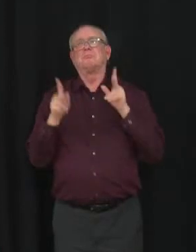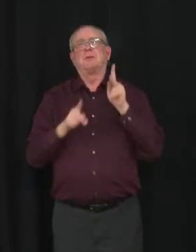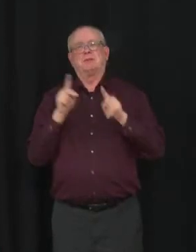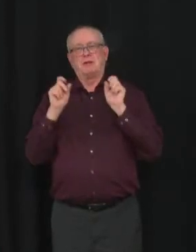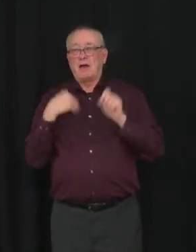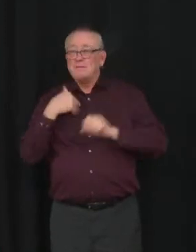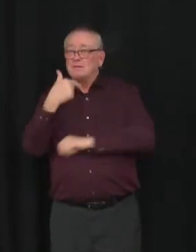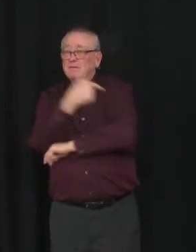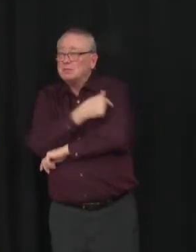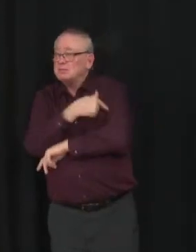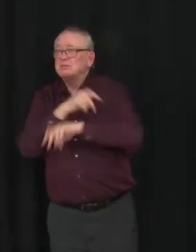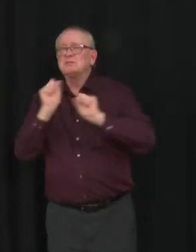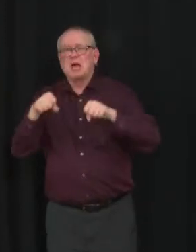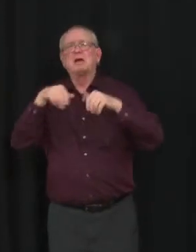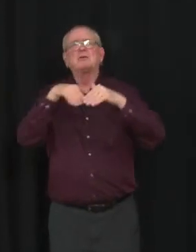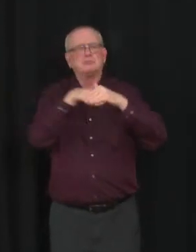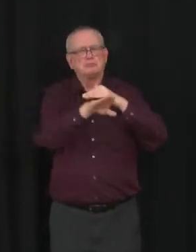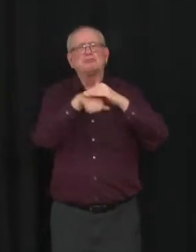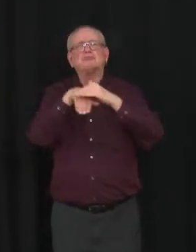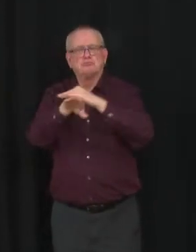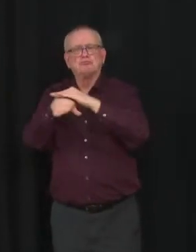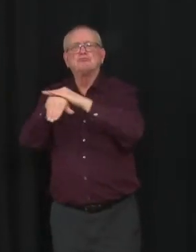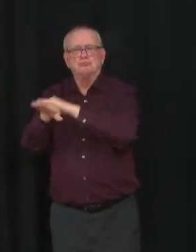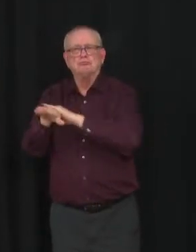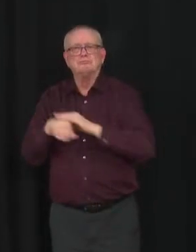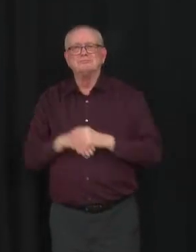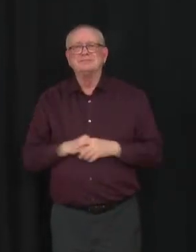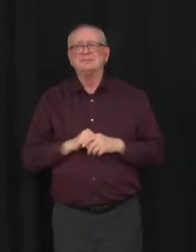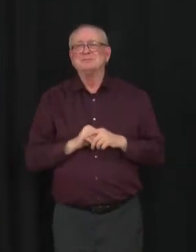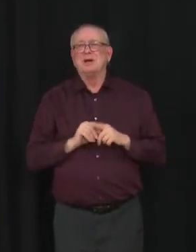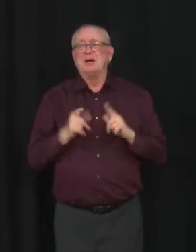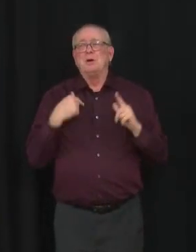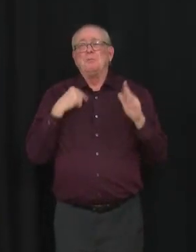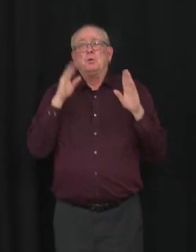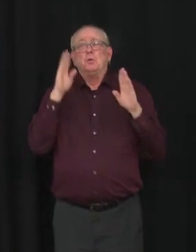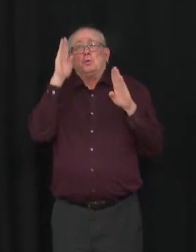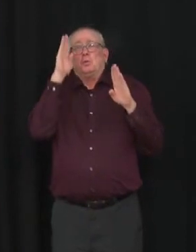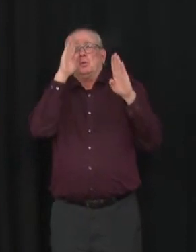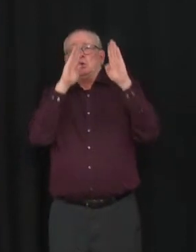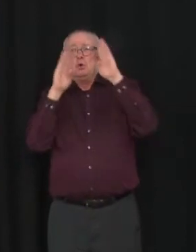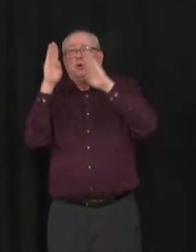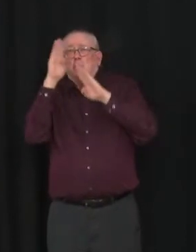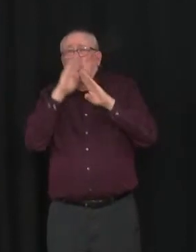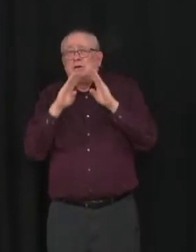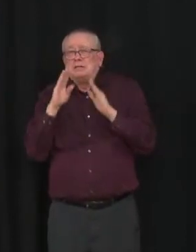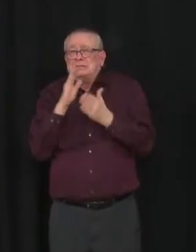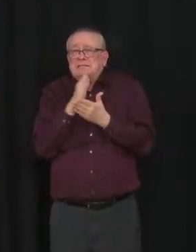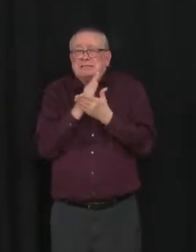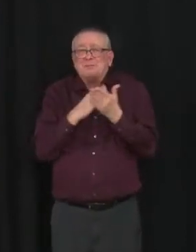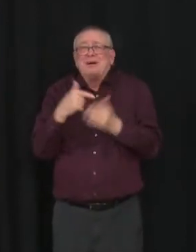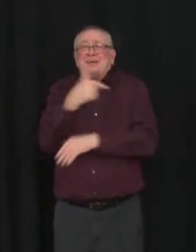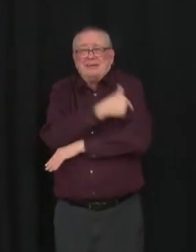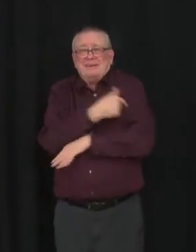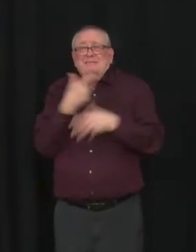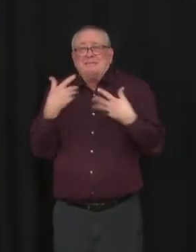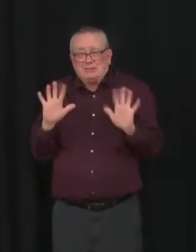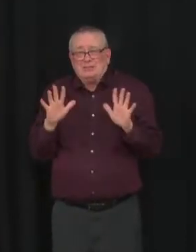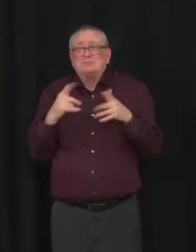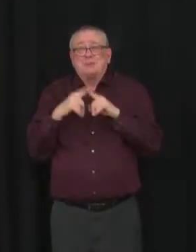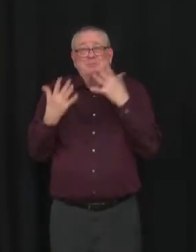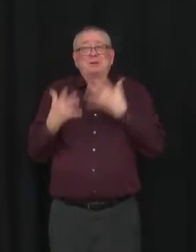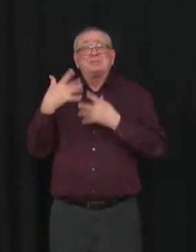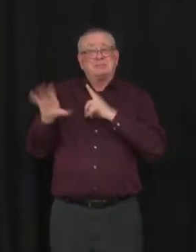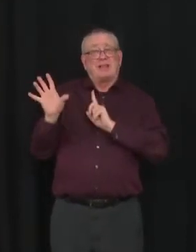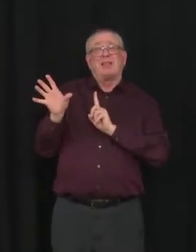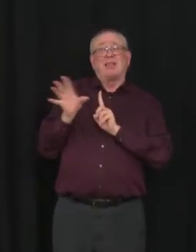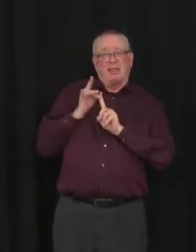their services. However, due to the risk of breakthrough infections, we need to make some adjustments. Venues above 1,000-person capacity